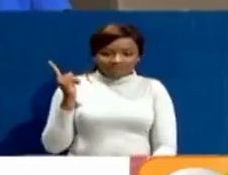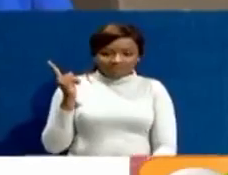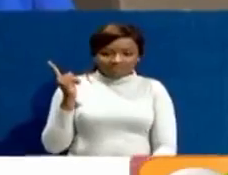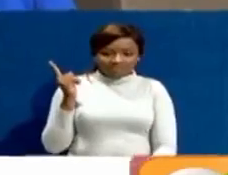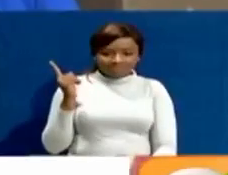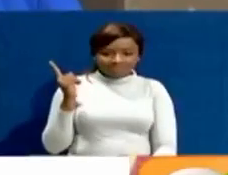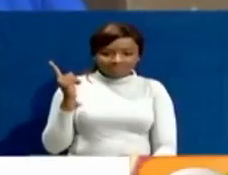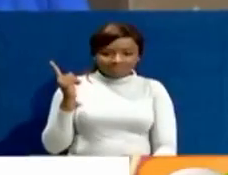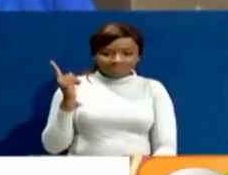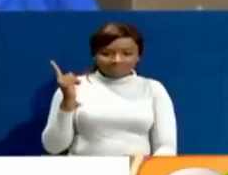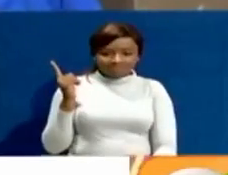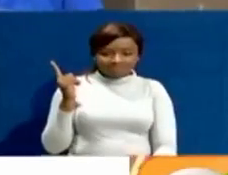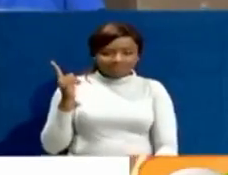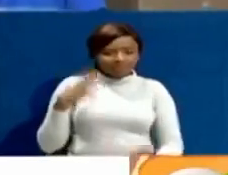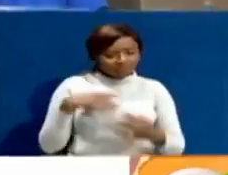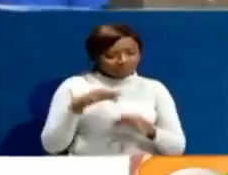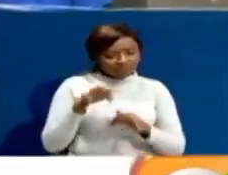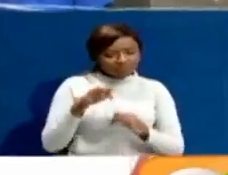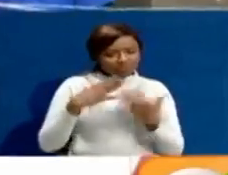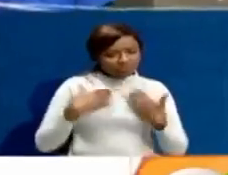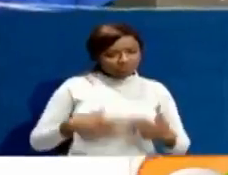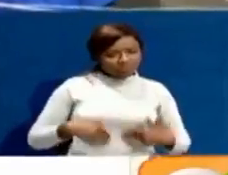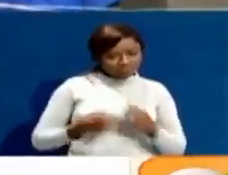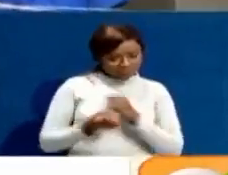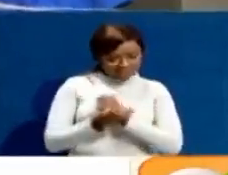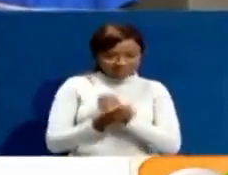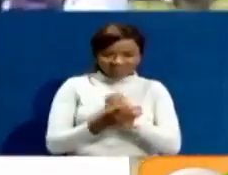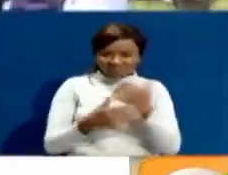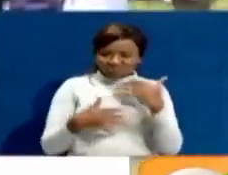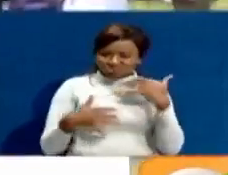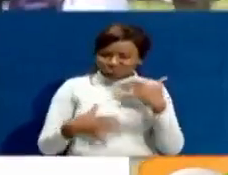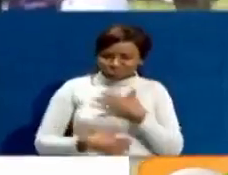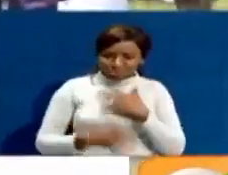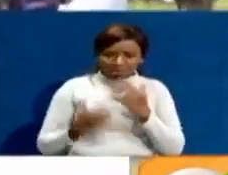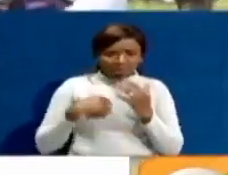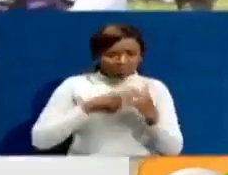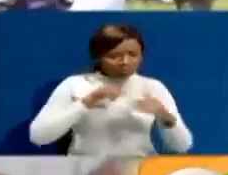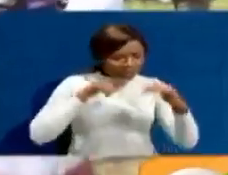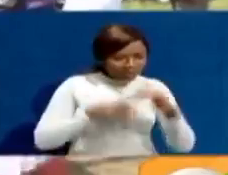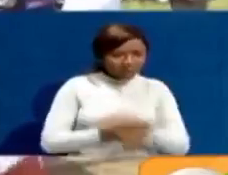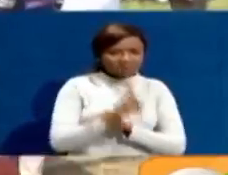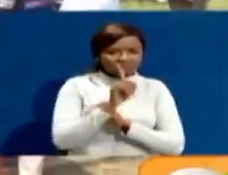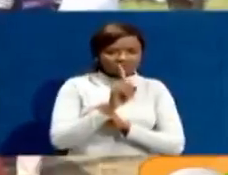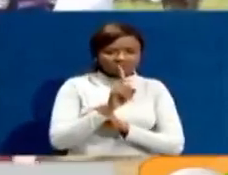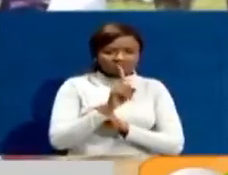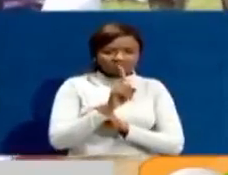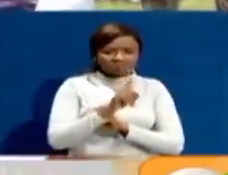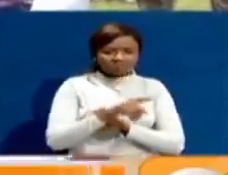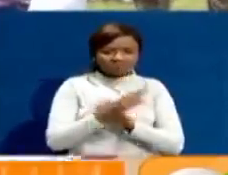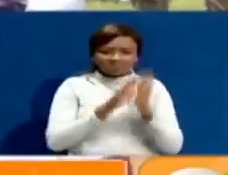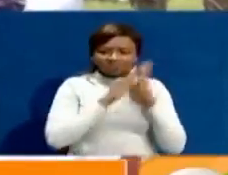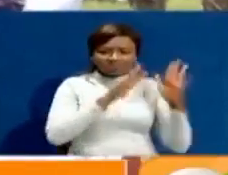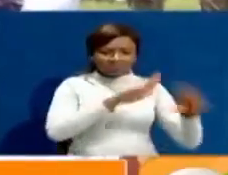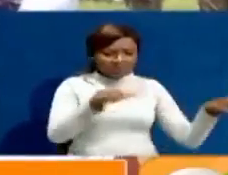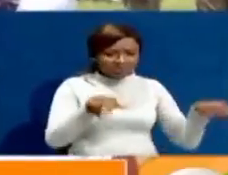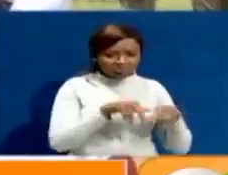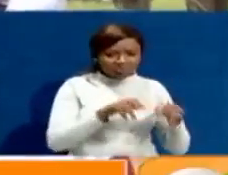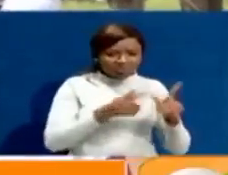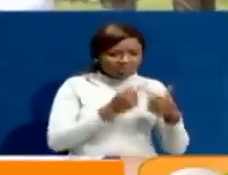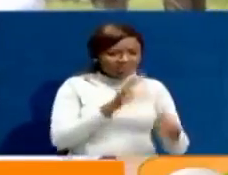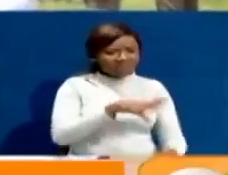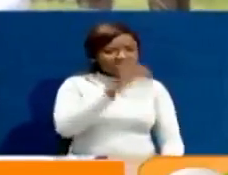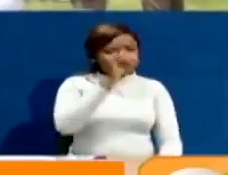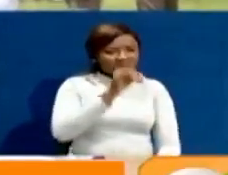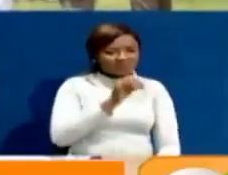by detectives. Residents who saw the bodies explaining their shock. Tuliamua tuingia kwa city, kwa bedroom. Nikakuta